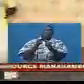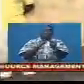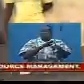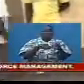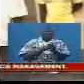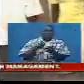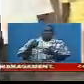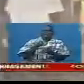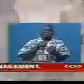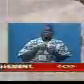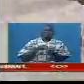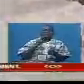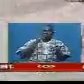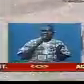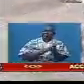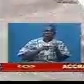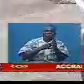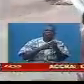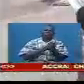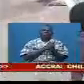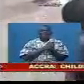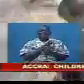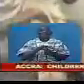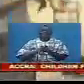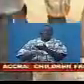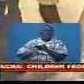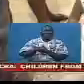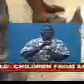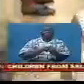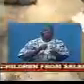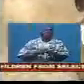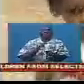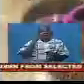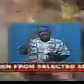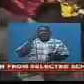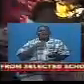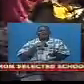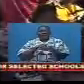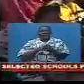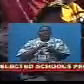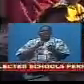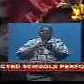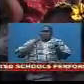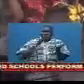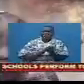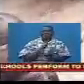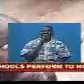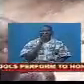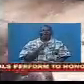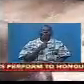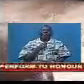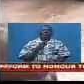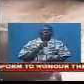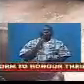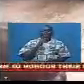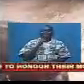has his or her own way of appreciating mothers, these kids also have their own ideas of honoring their mothers. I want